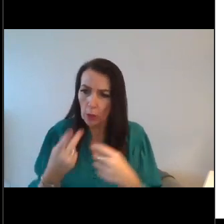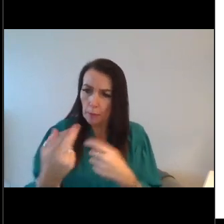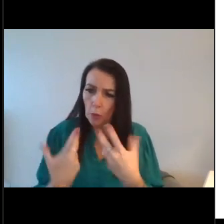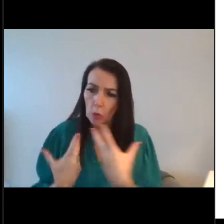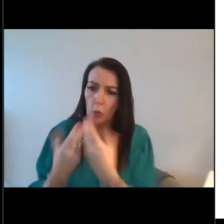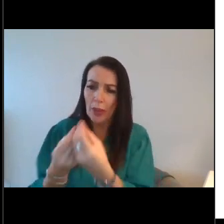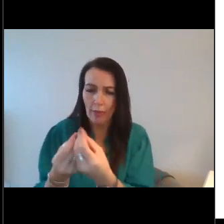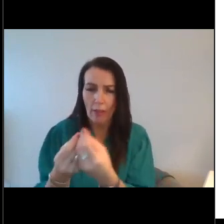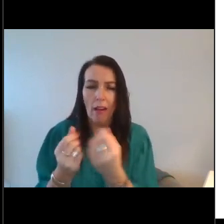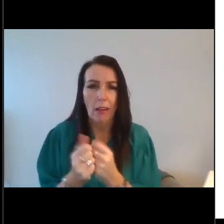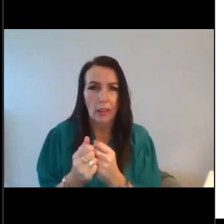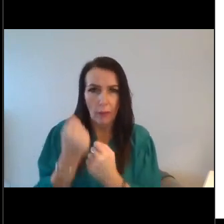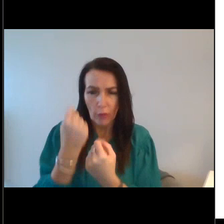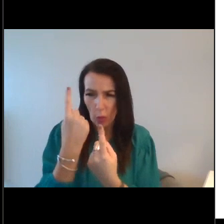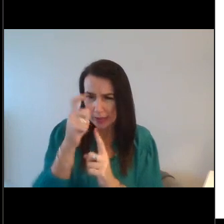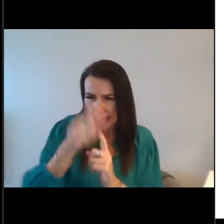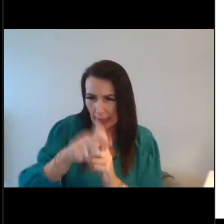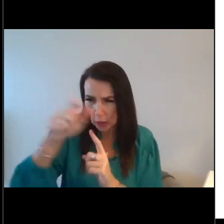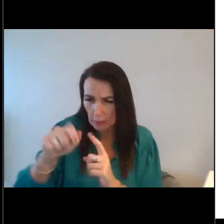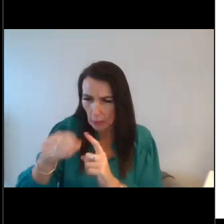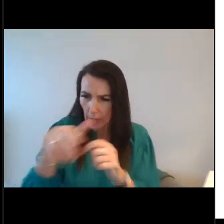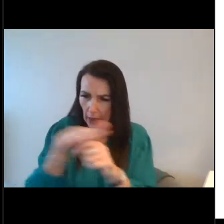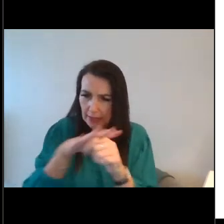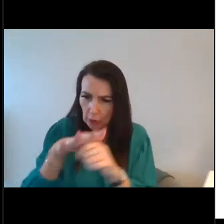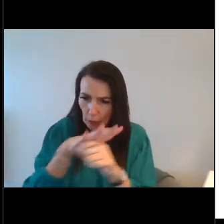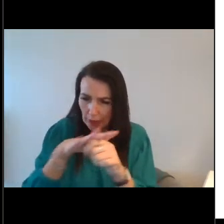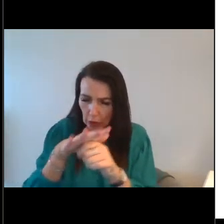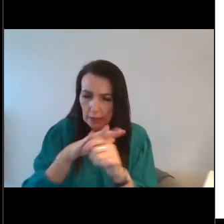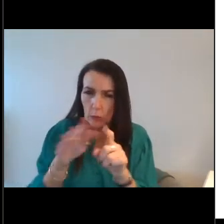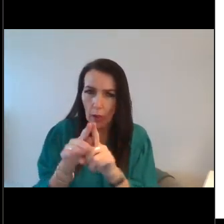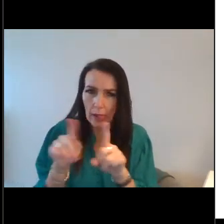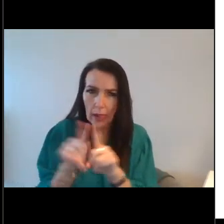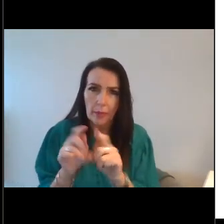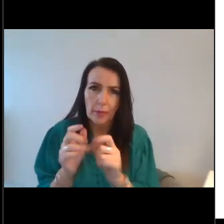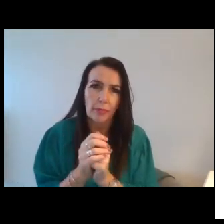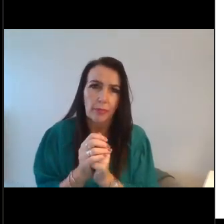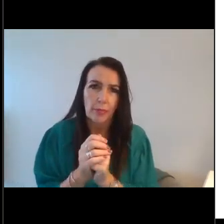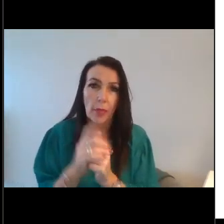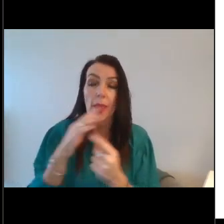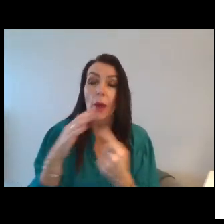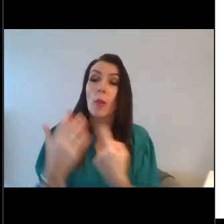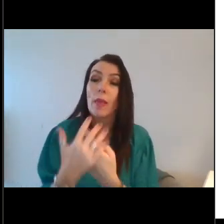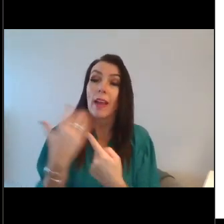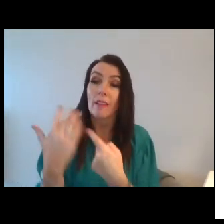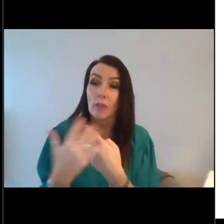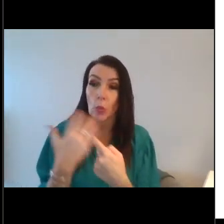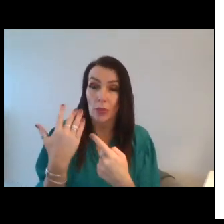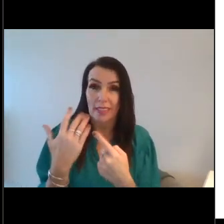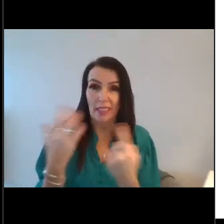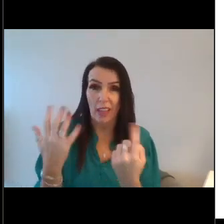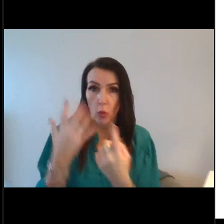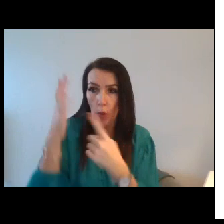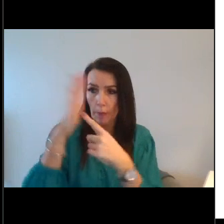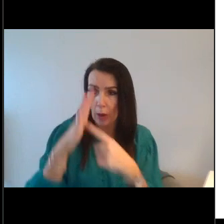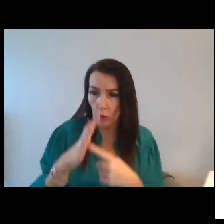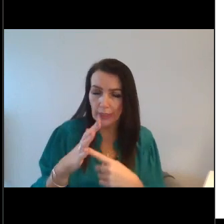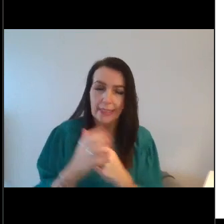You need to understand the customer, their situation, and which it helps influence where your priorities